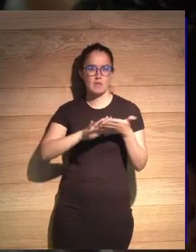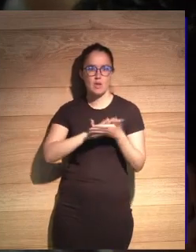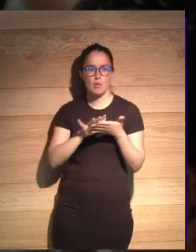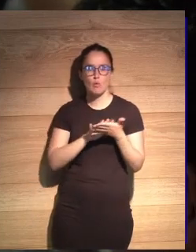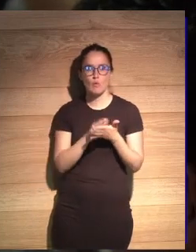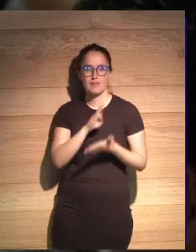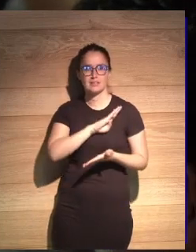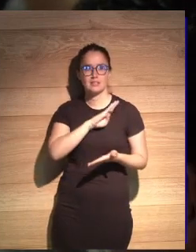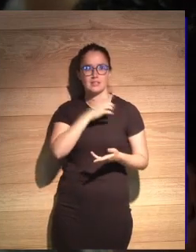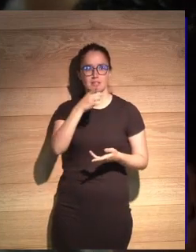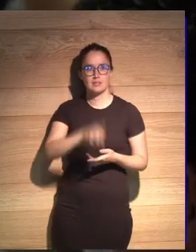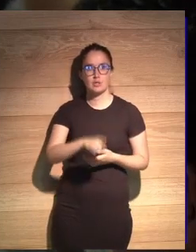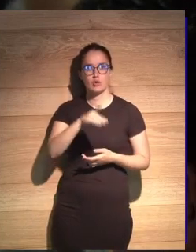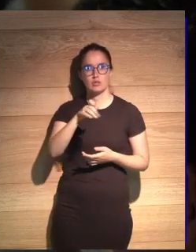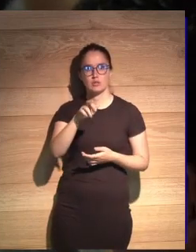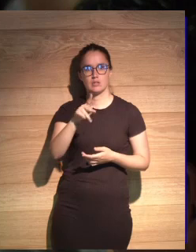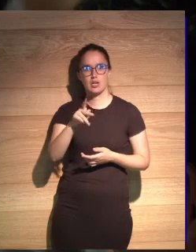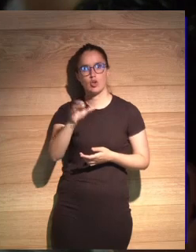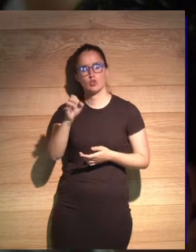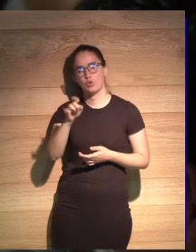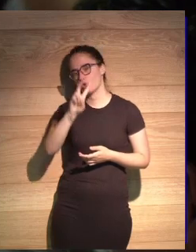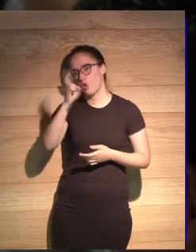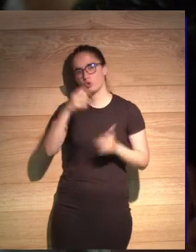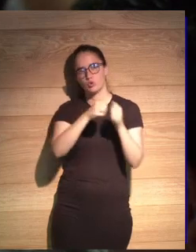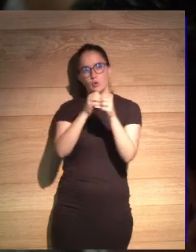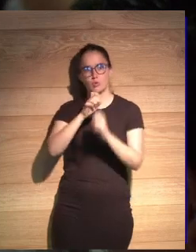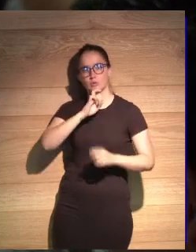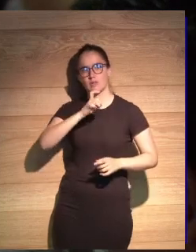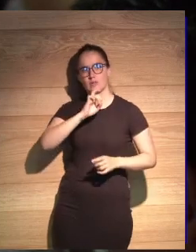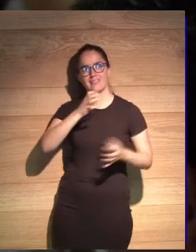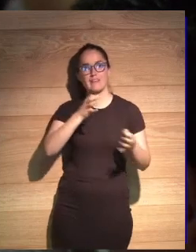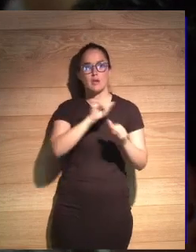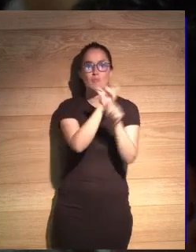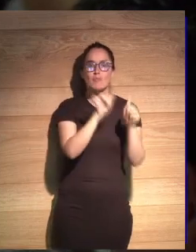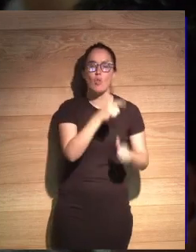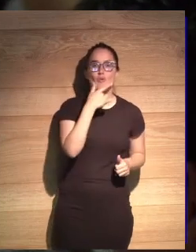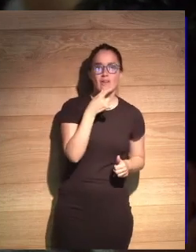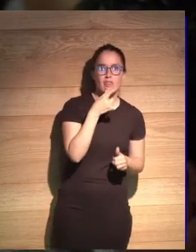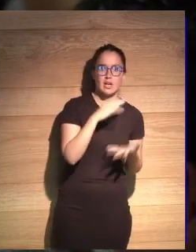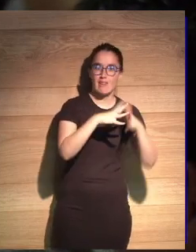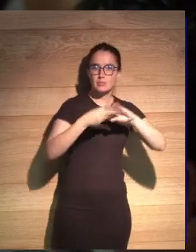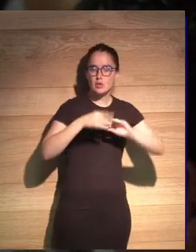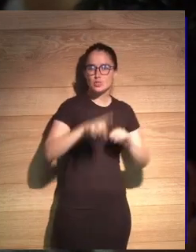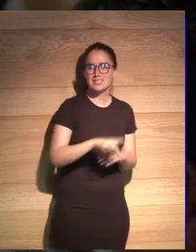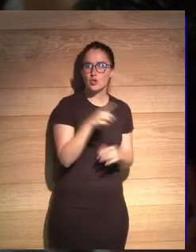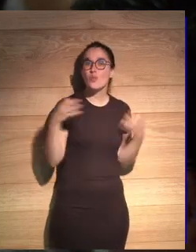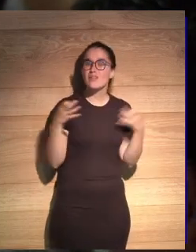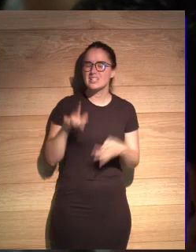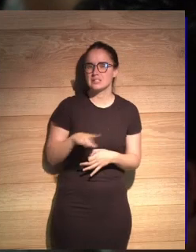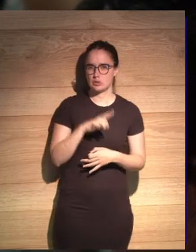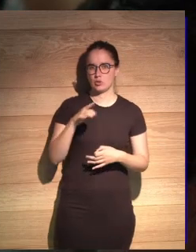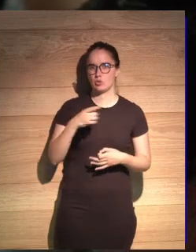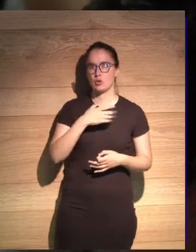handle this game, I'm going to drop it, because there are many difficult games, and there has been